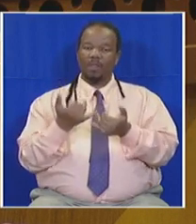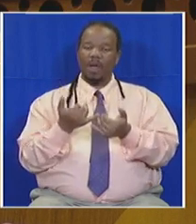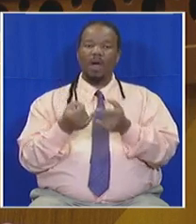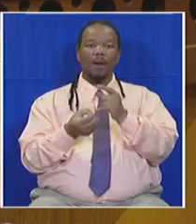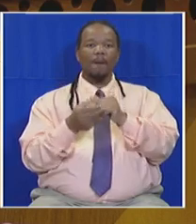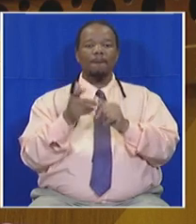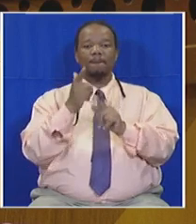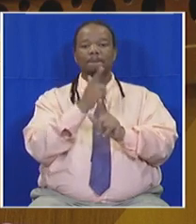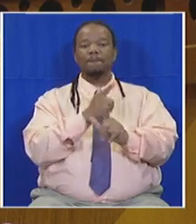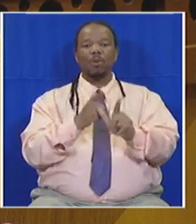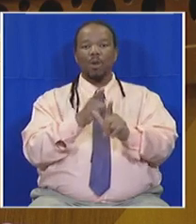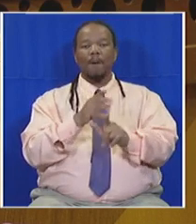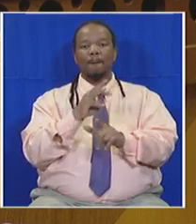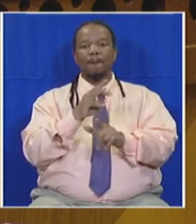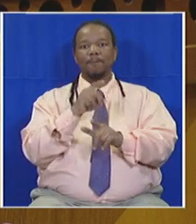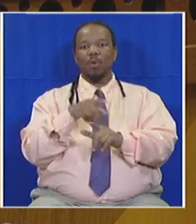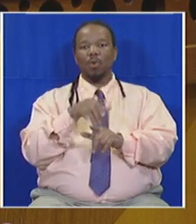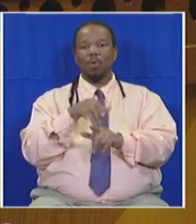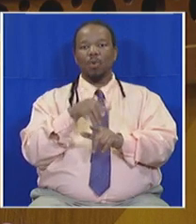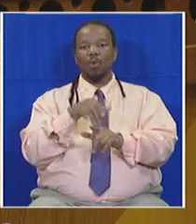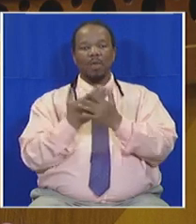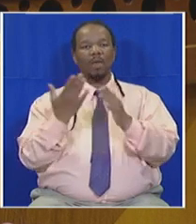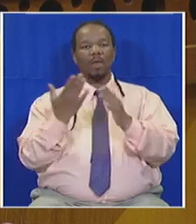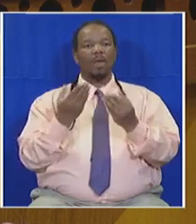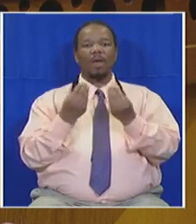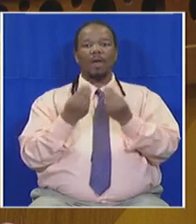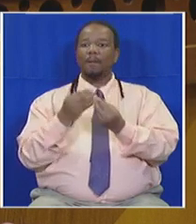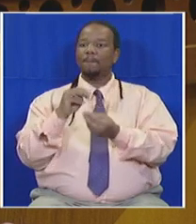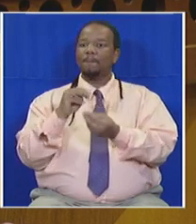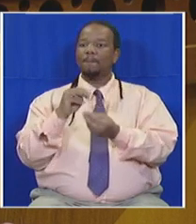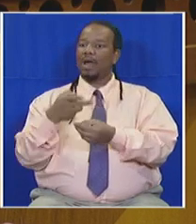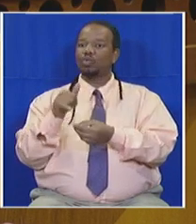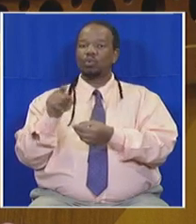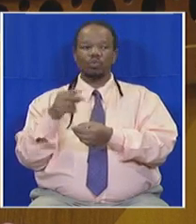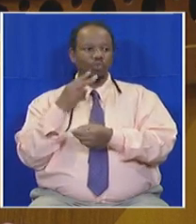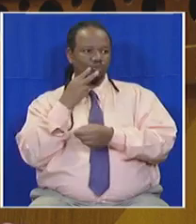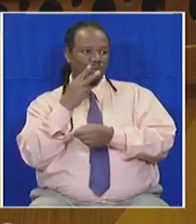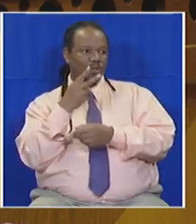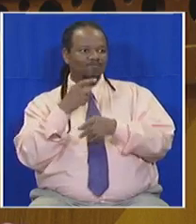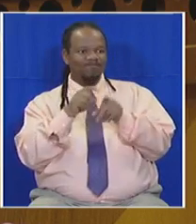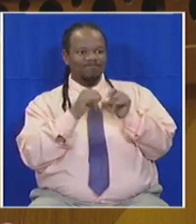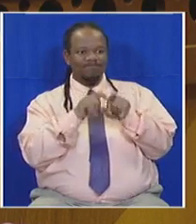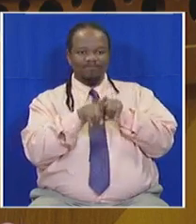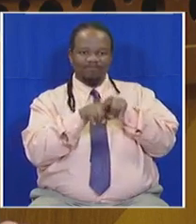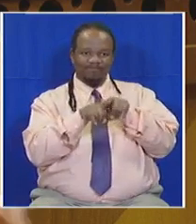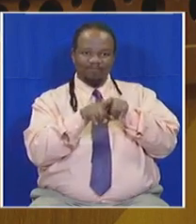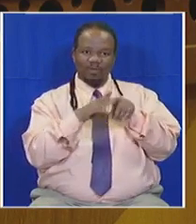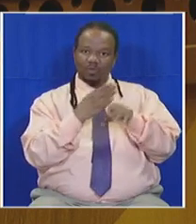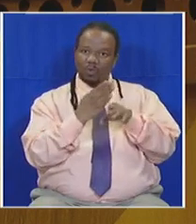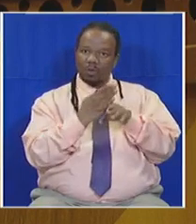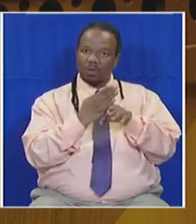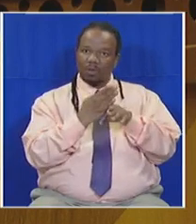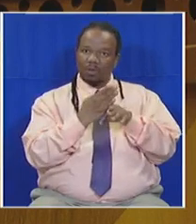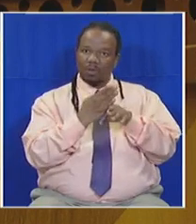and Mhlatuzi local municipality to test the policy objectives of the IUDF. Work on the development of